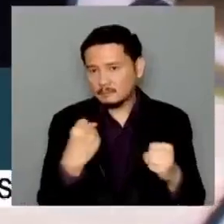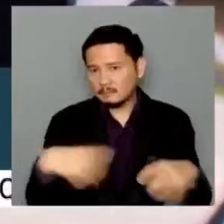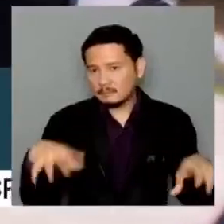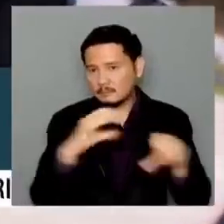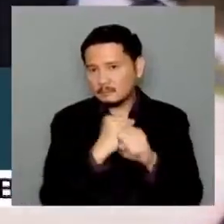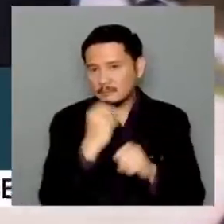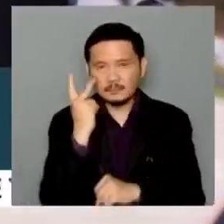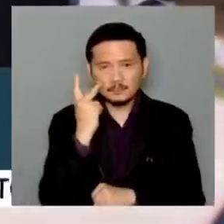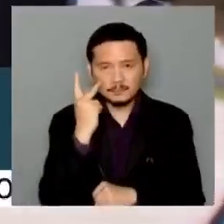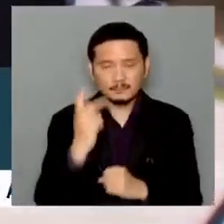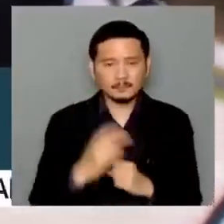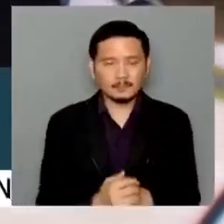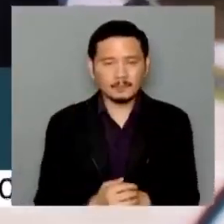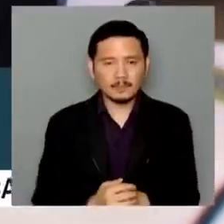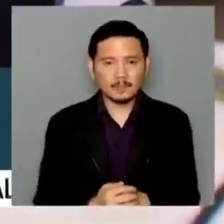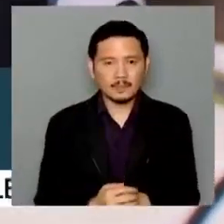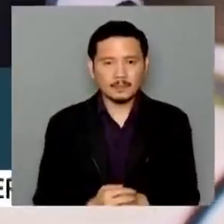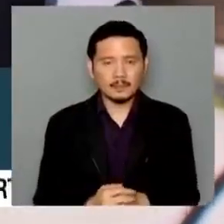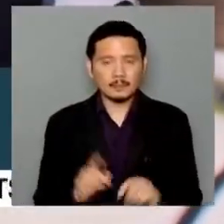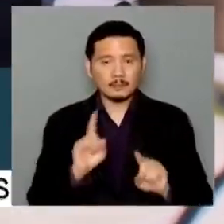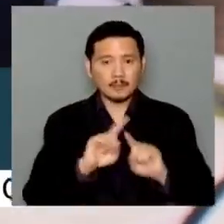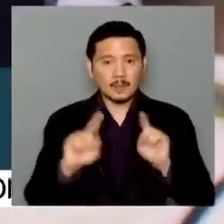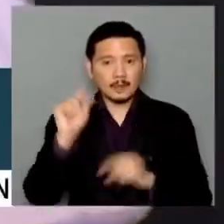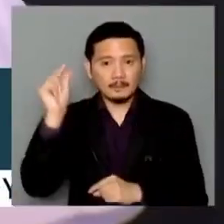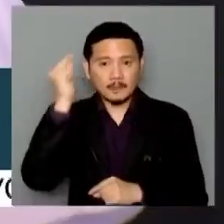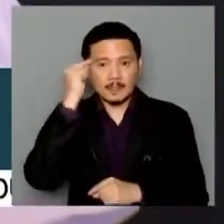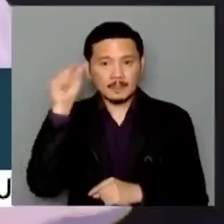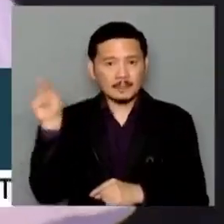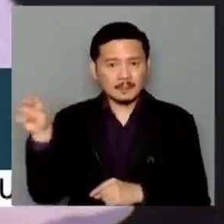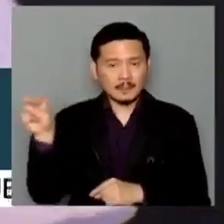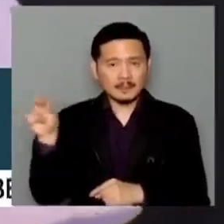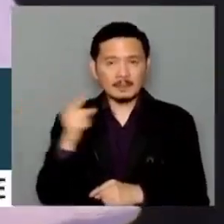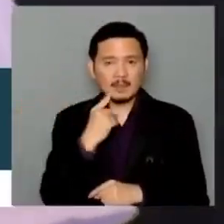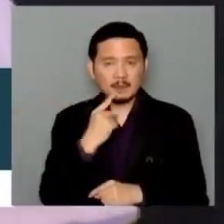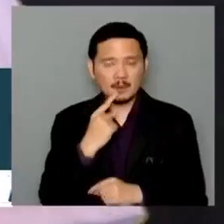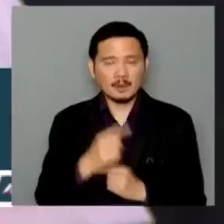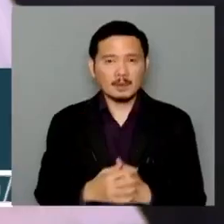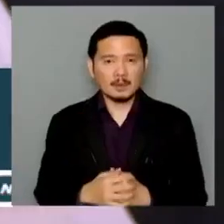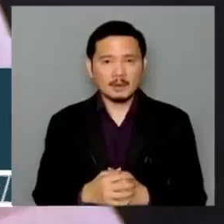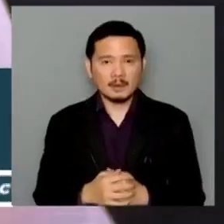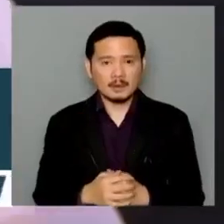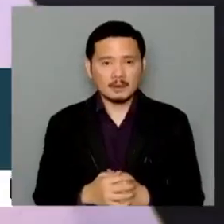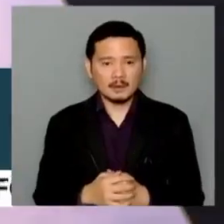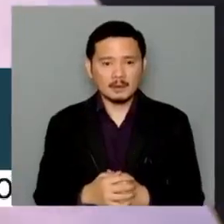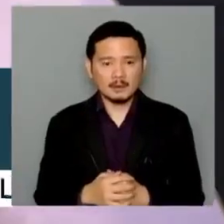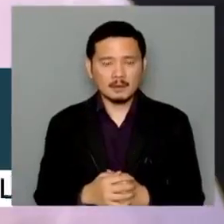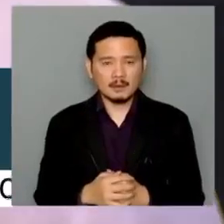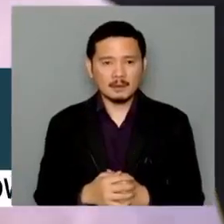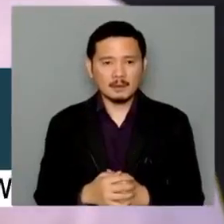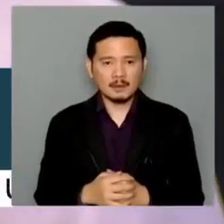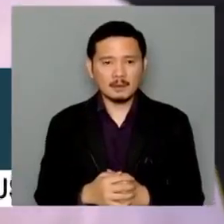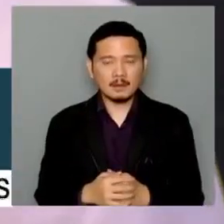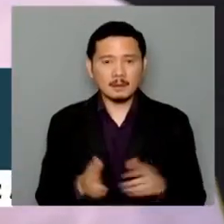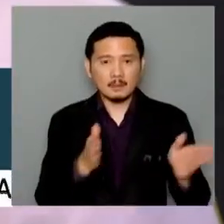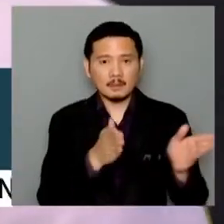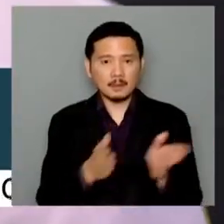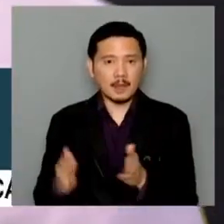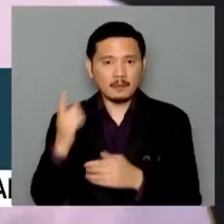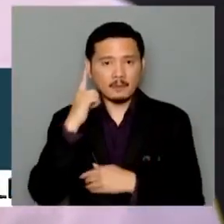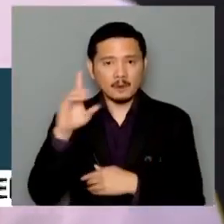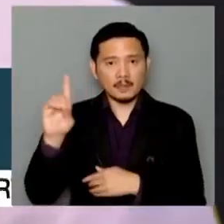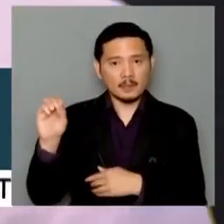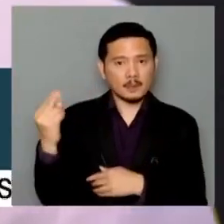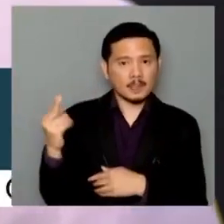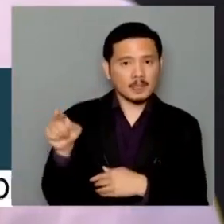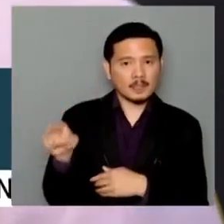the administration has been very keen in saying that the lack of a Department of Health secretary does not mean